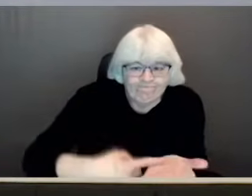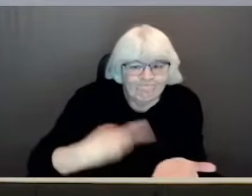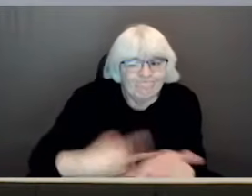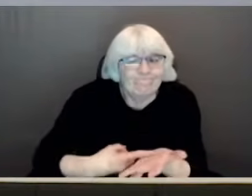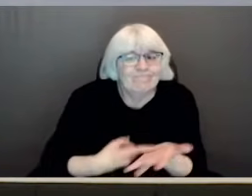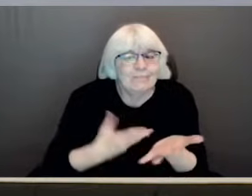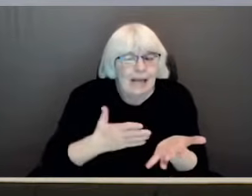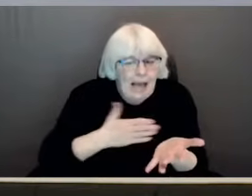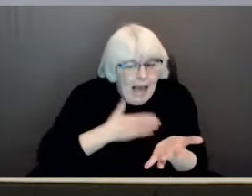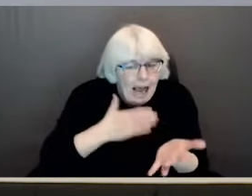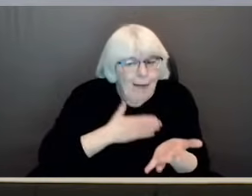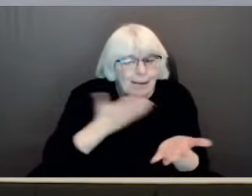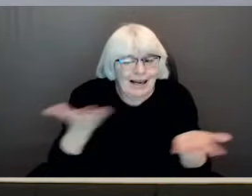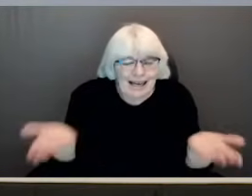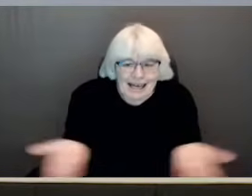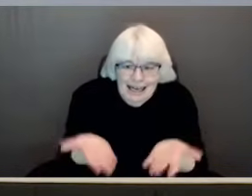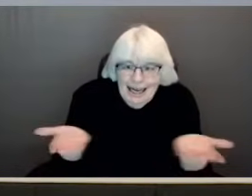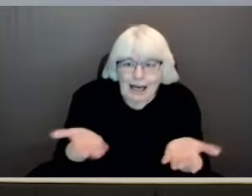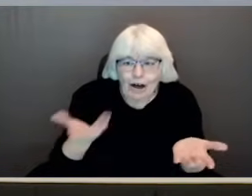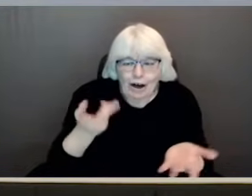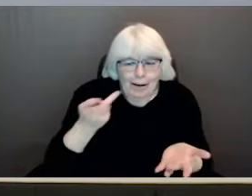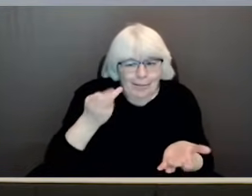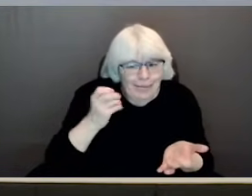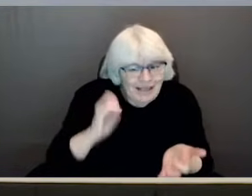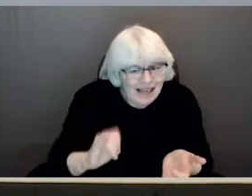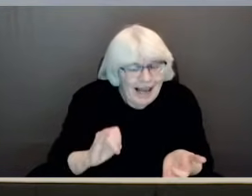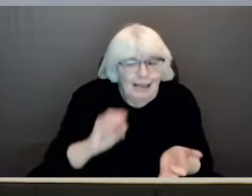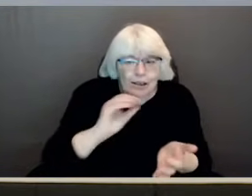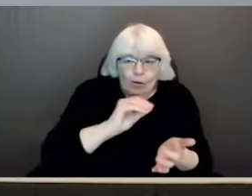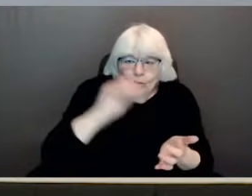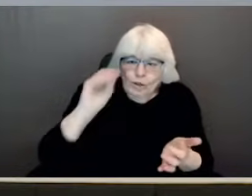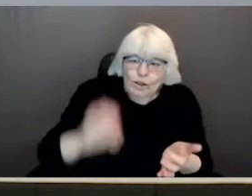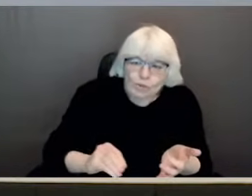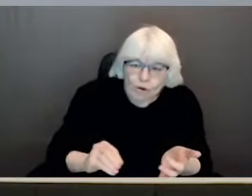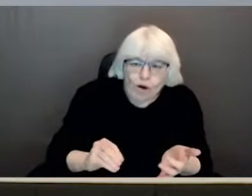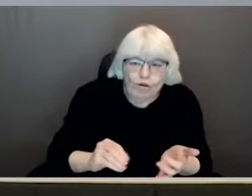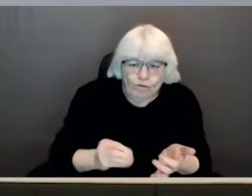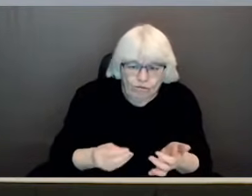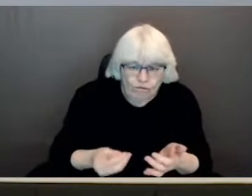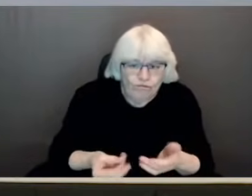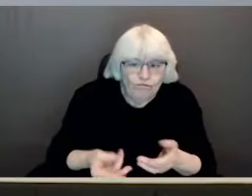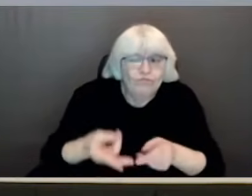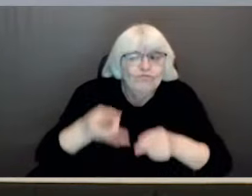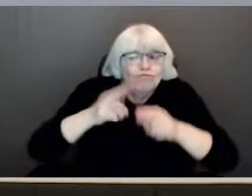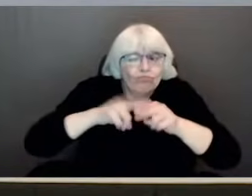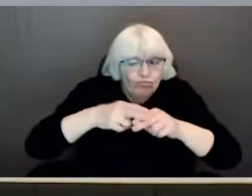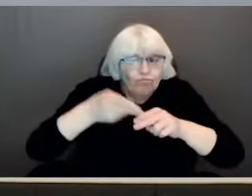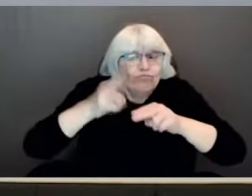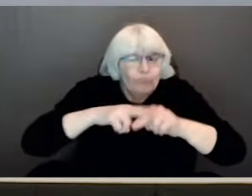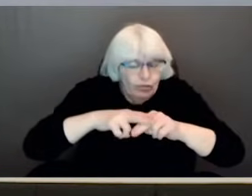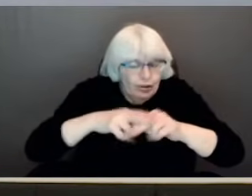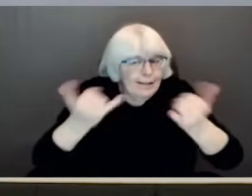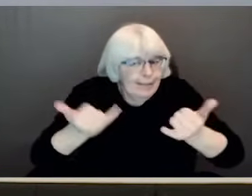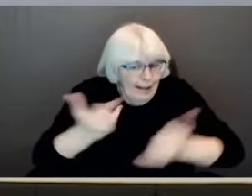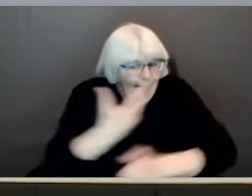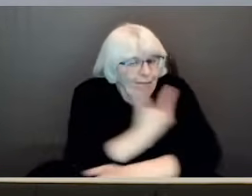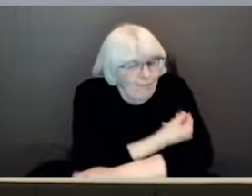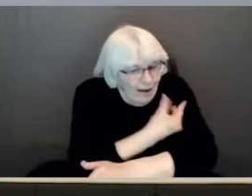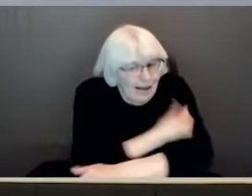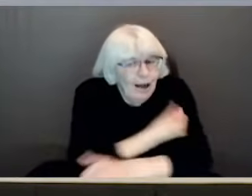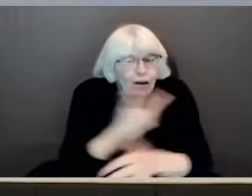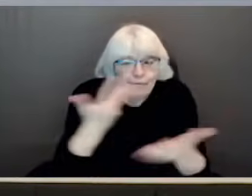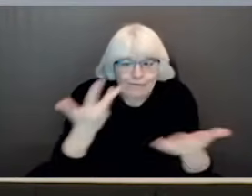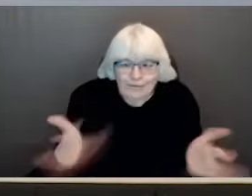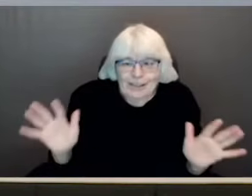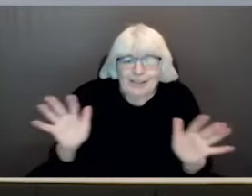are still going down, but there is still COVID circulating even within Atlantic Canada. So we should